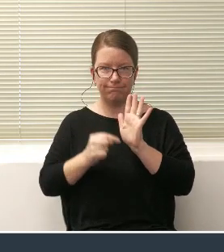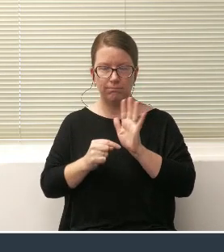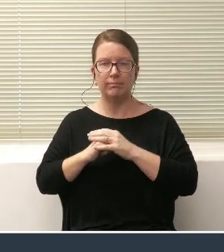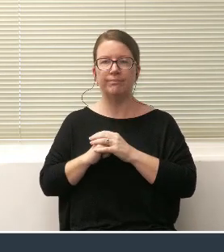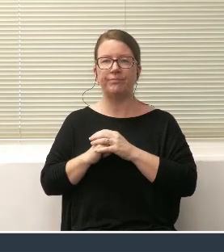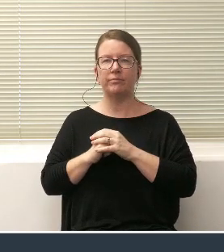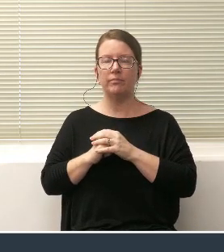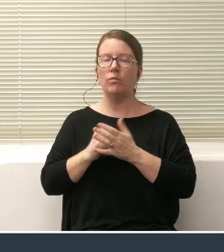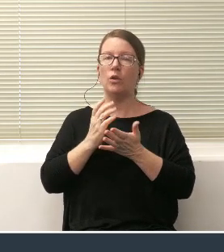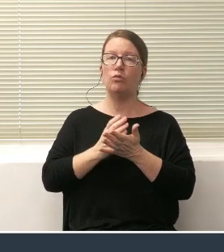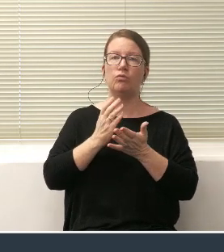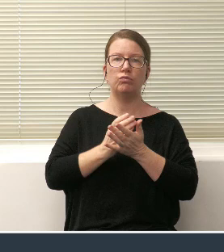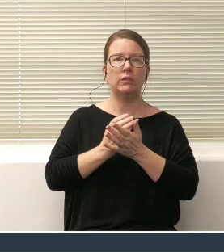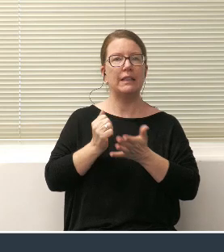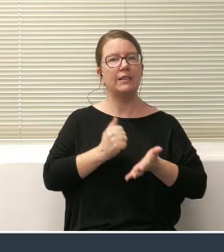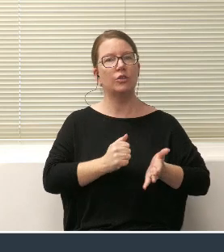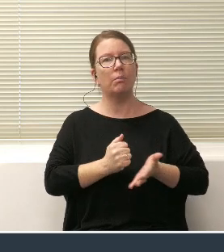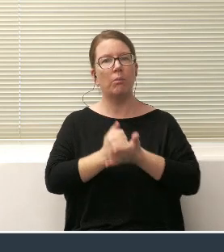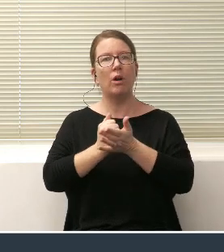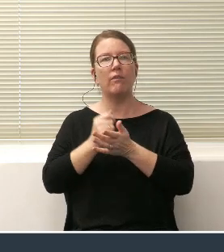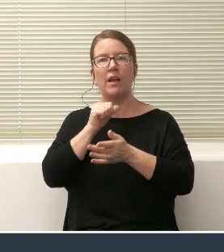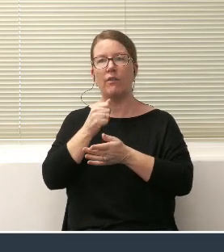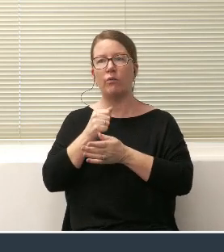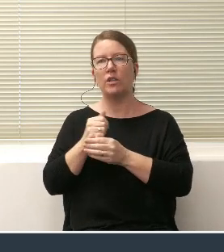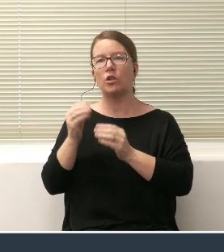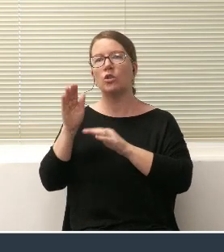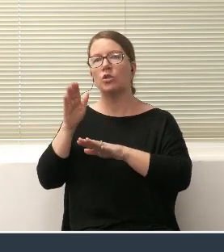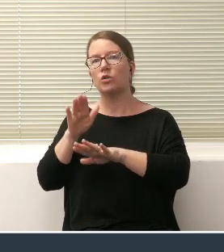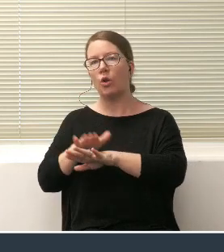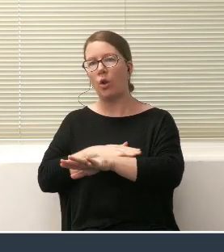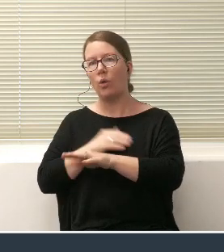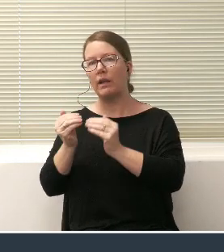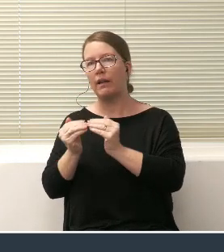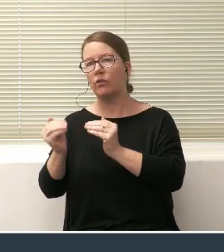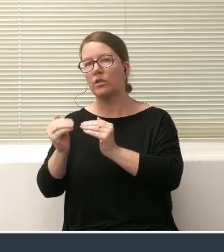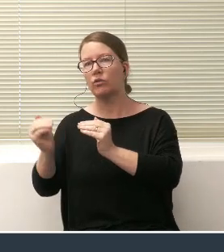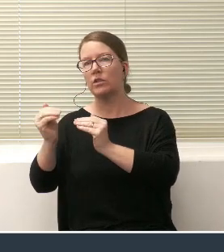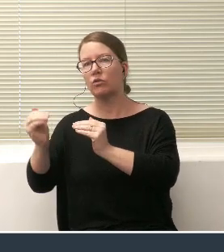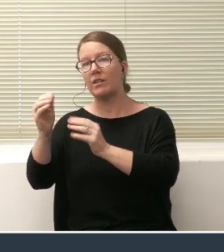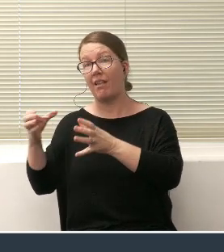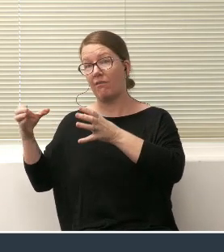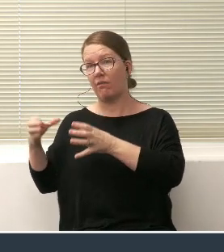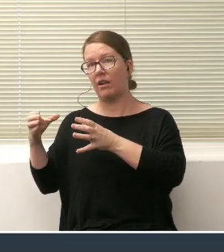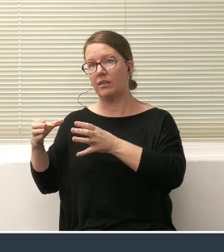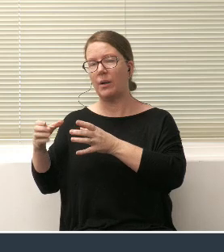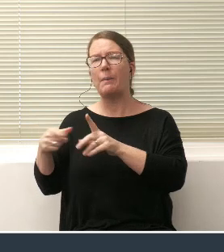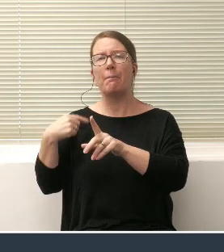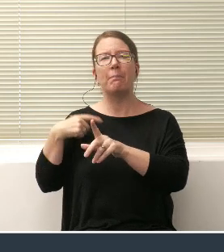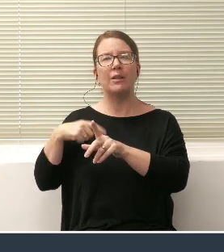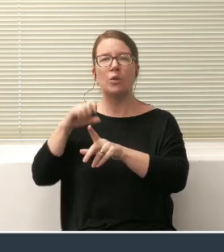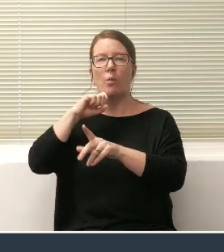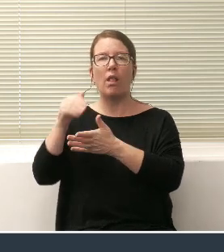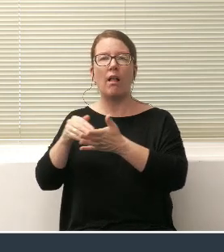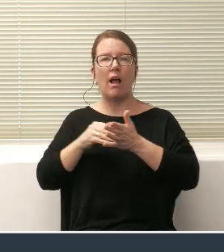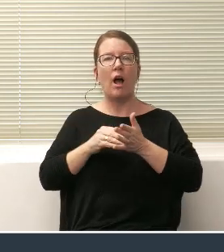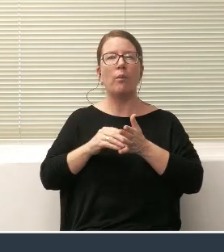yeah, I'm very supportive of the phased approach, and also in recognition of cost of living and the economic